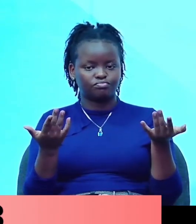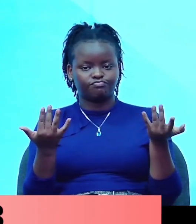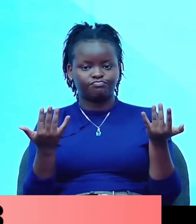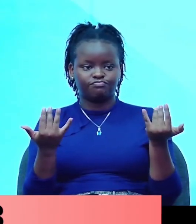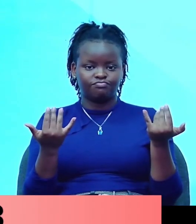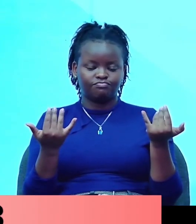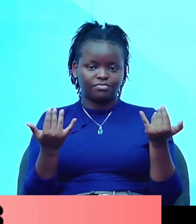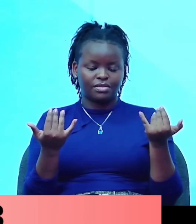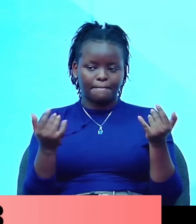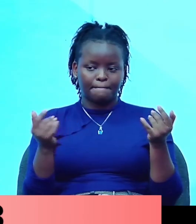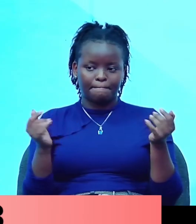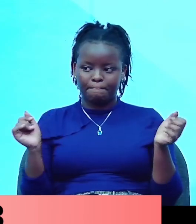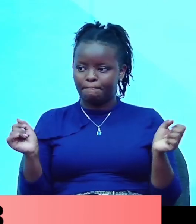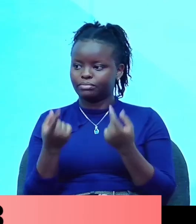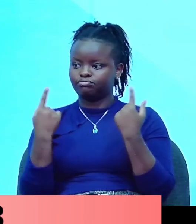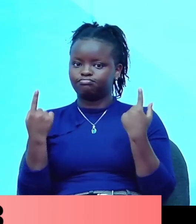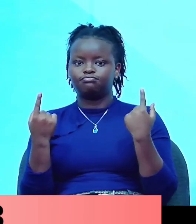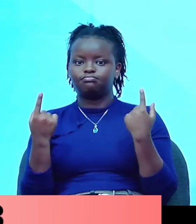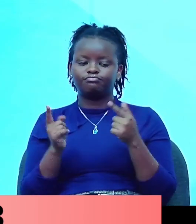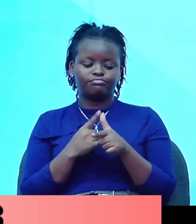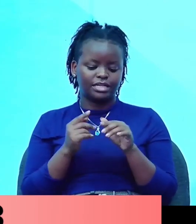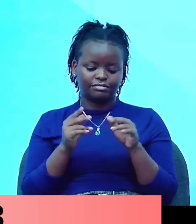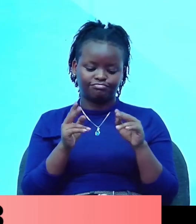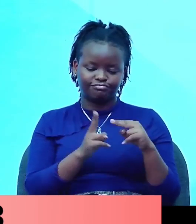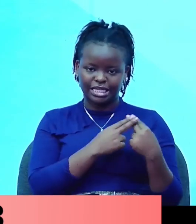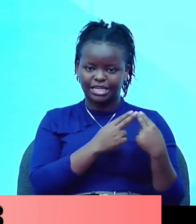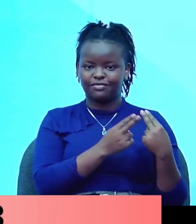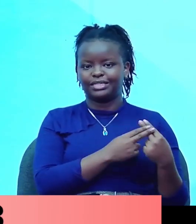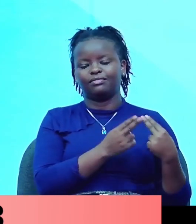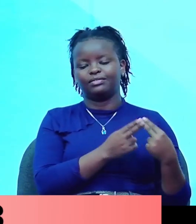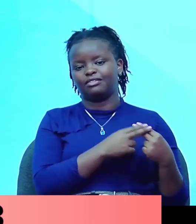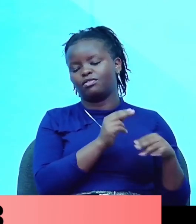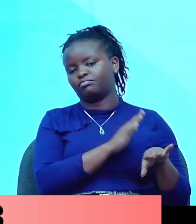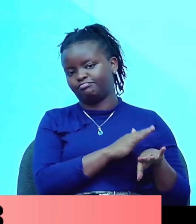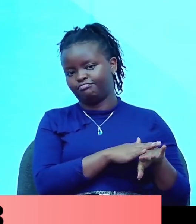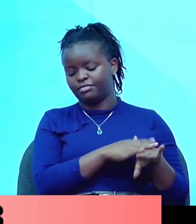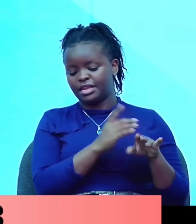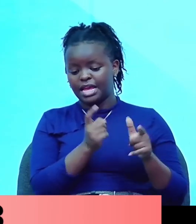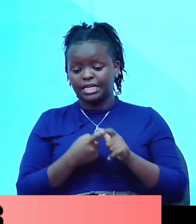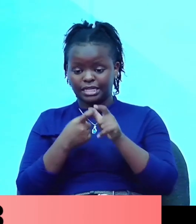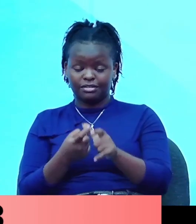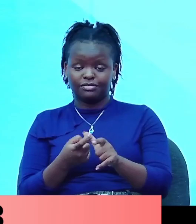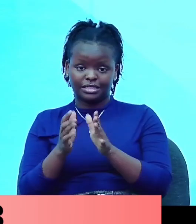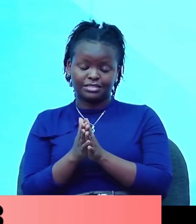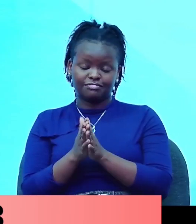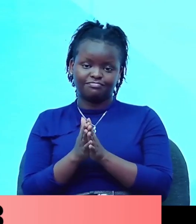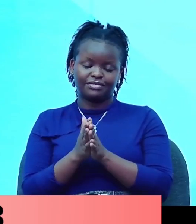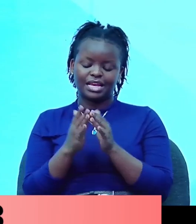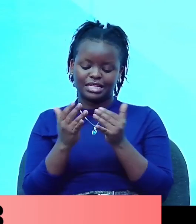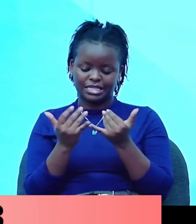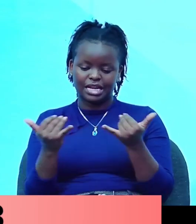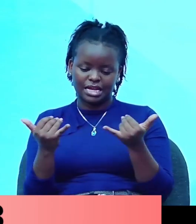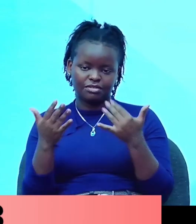impulse, but start putting money aside. Right. So these gifts and prizes are really in that line, the things that people